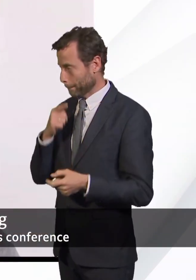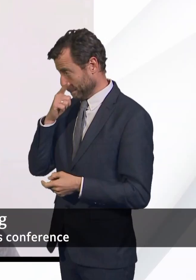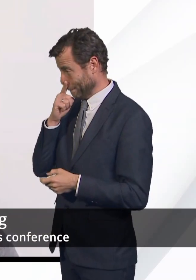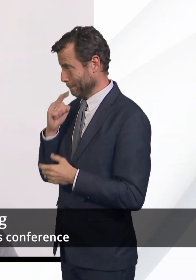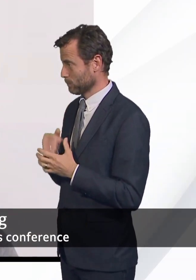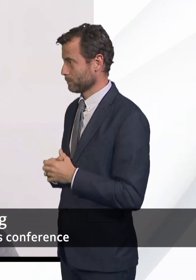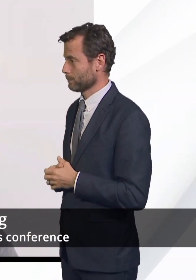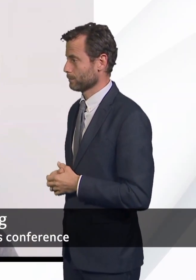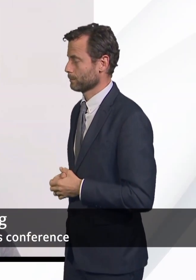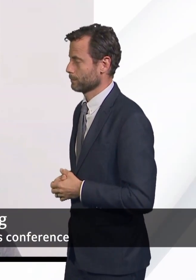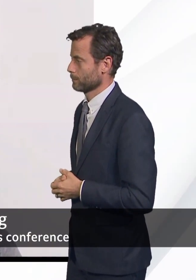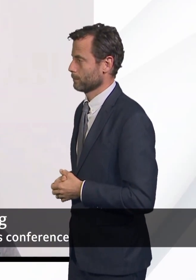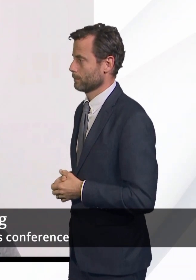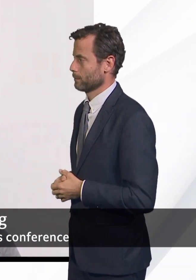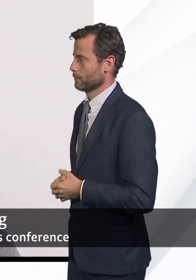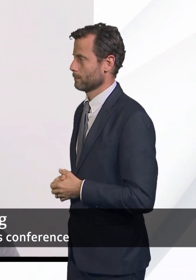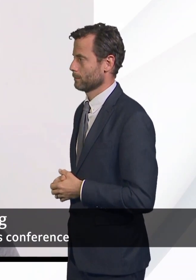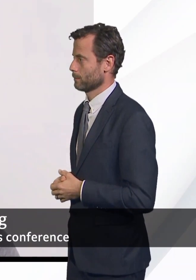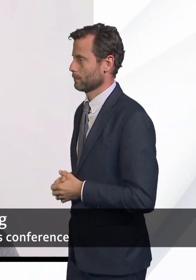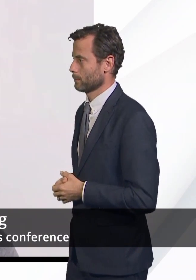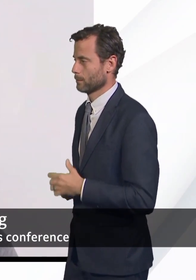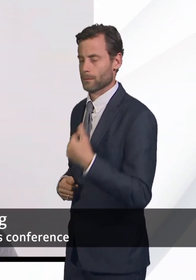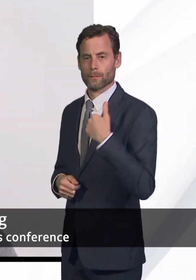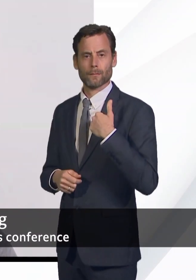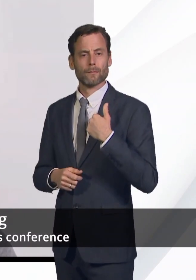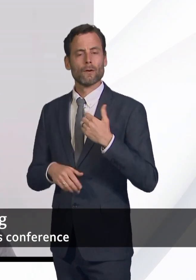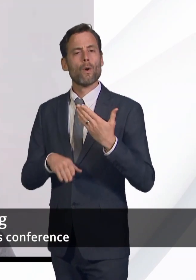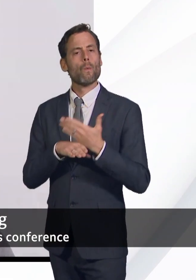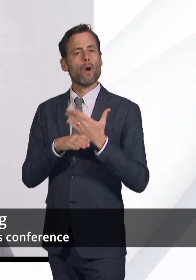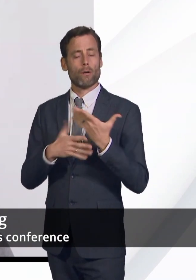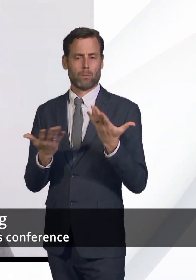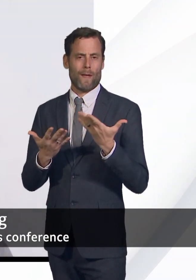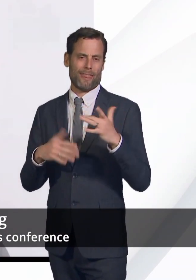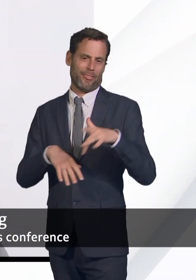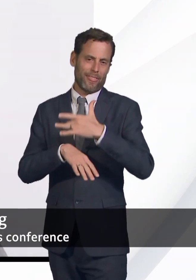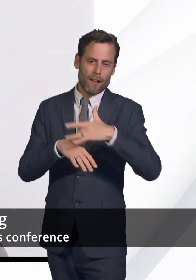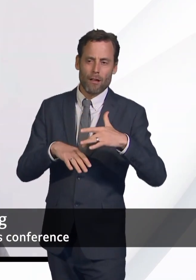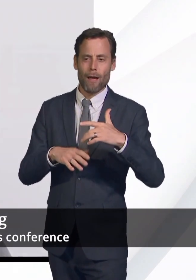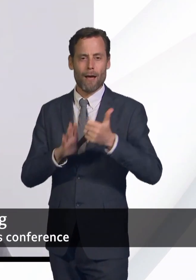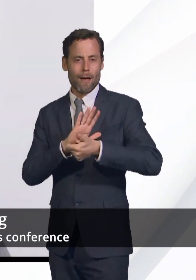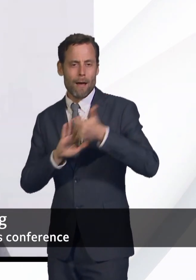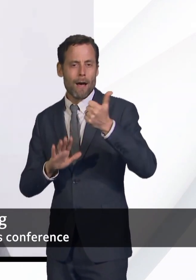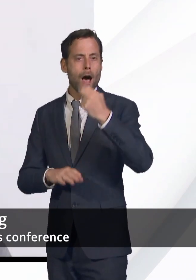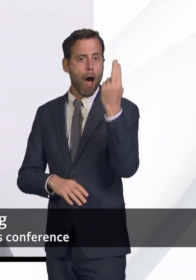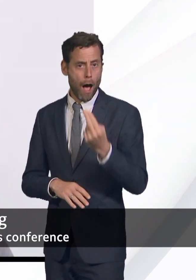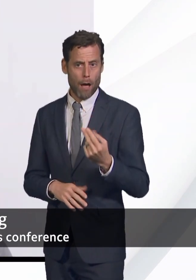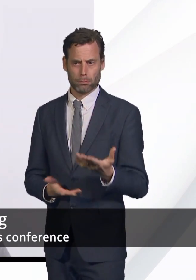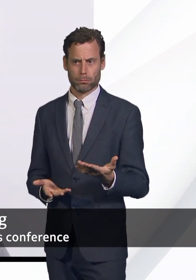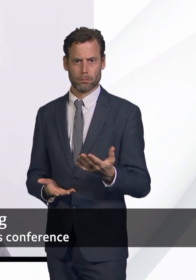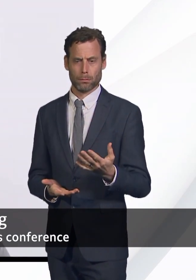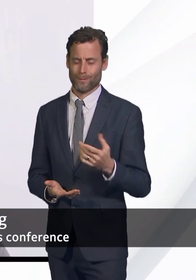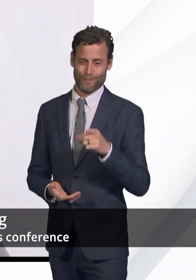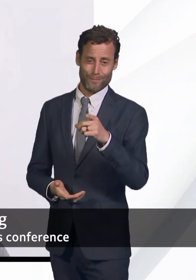I'm one of the many thousands of people working within the theatre and performing arts industries. It is clear it will be many months before